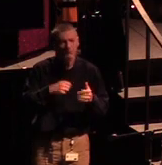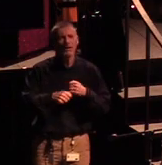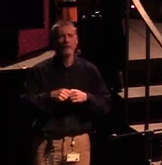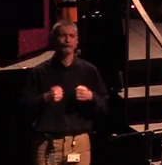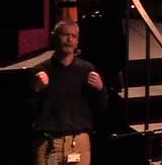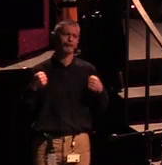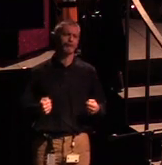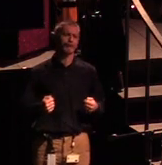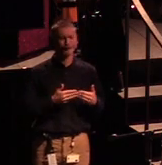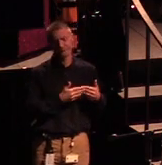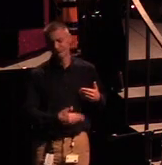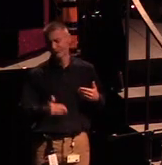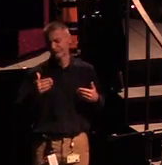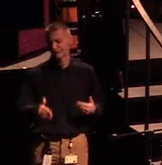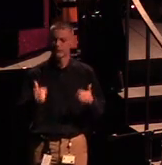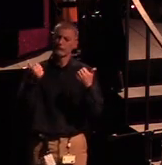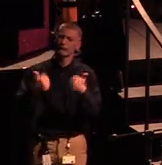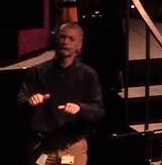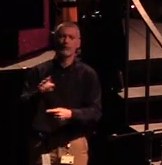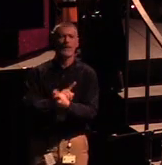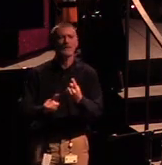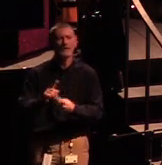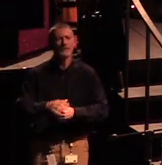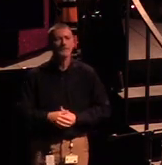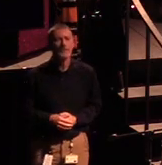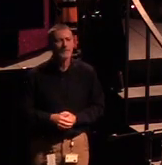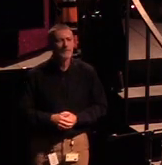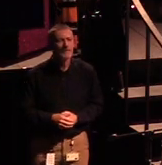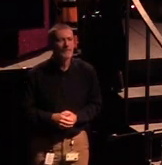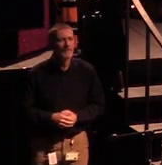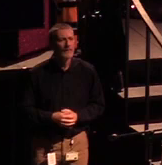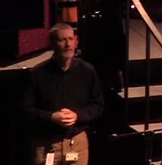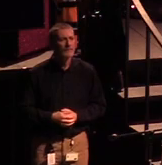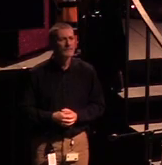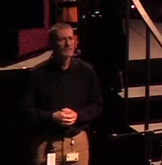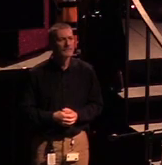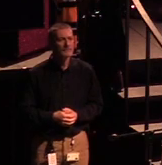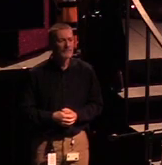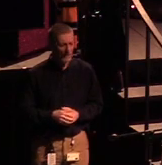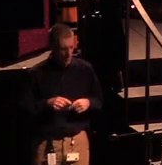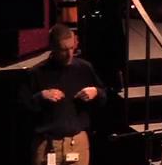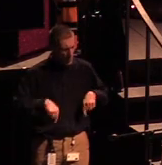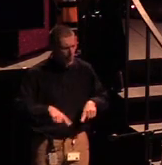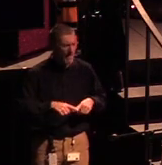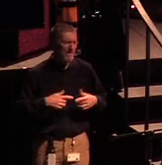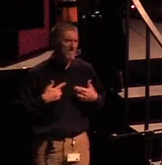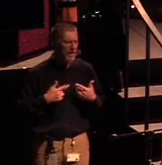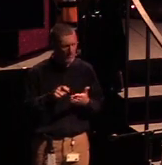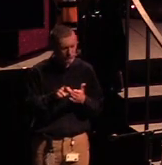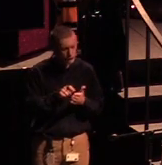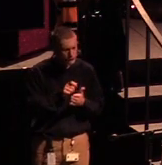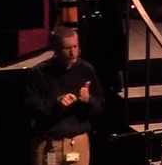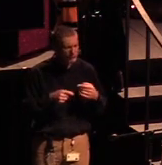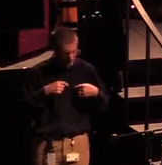obviously like everything else and the things really happening at the woman and but the it was a compelling argument to bring the bring to bring the event to